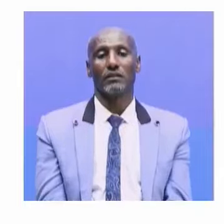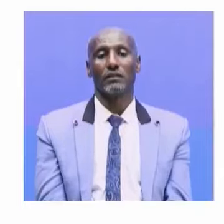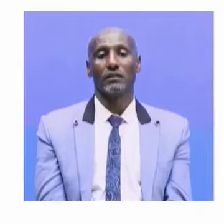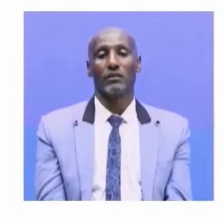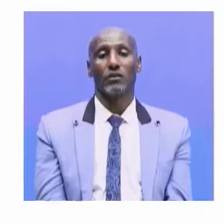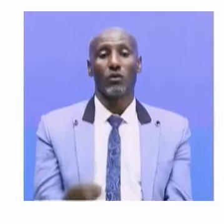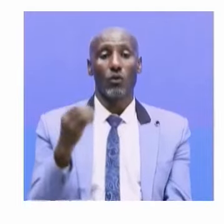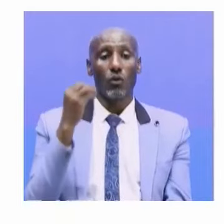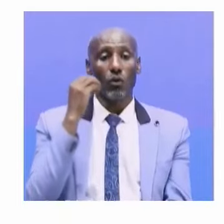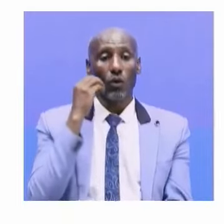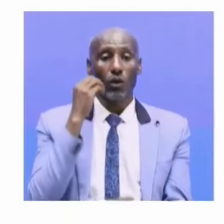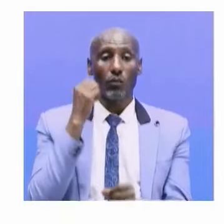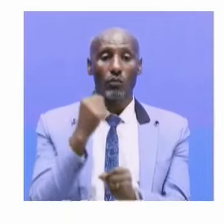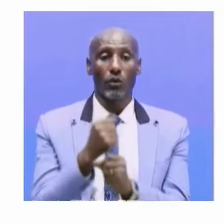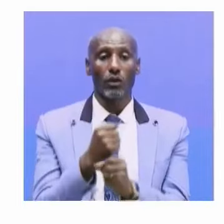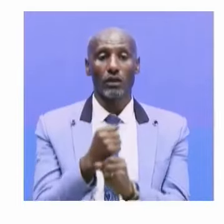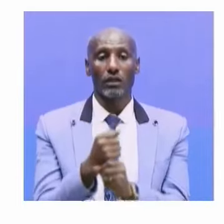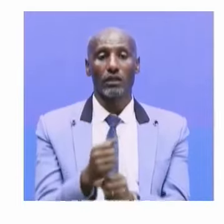homework